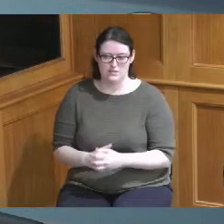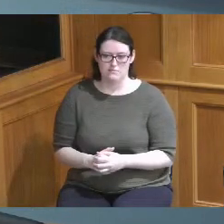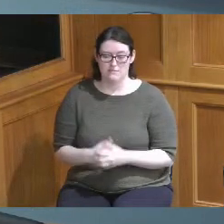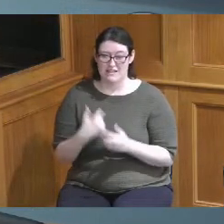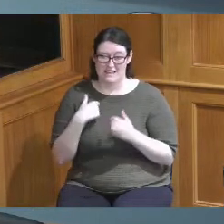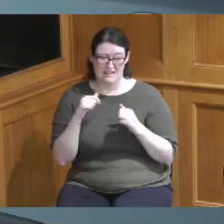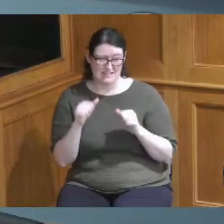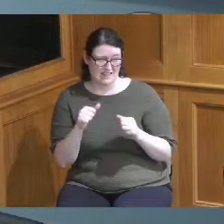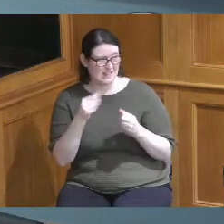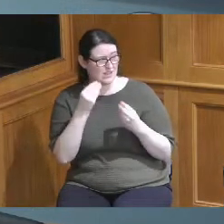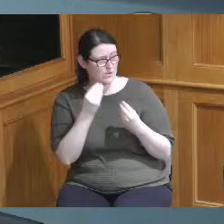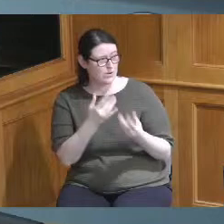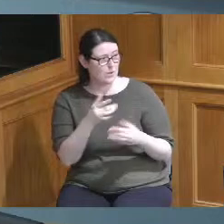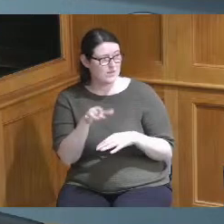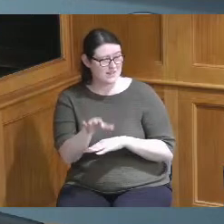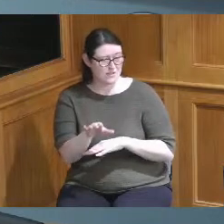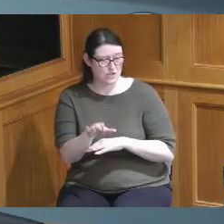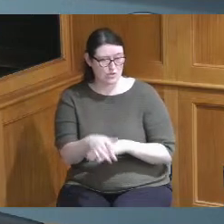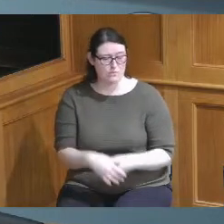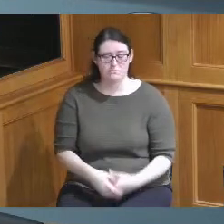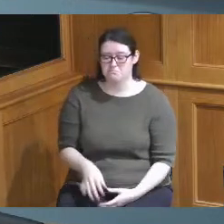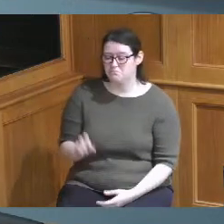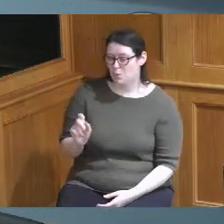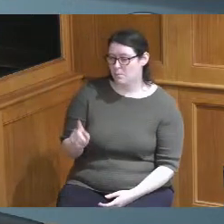I can get that to you this afternoon.